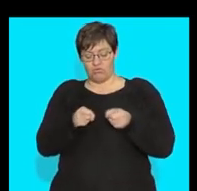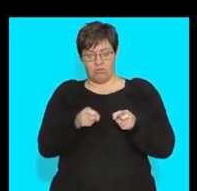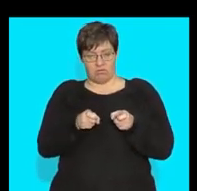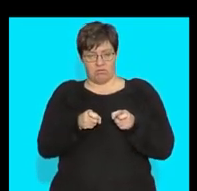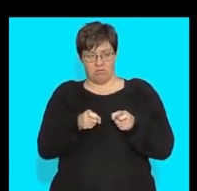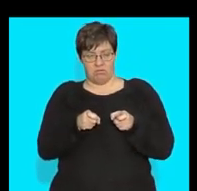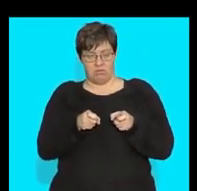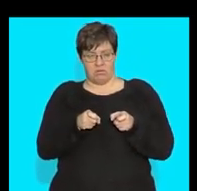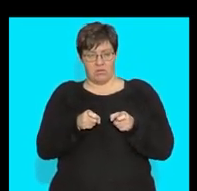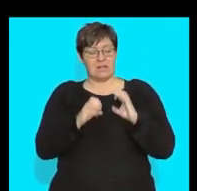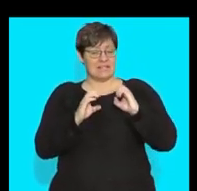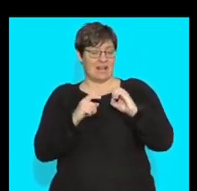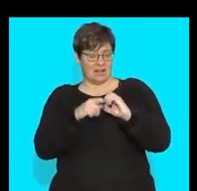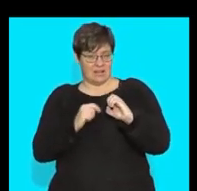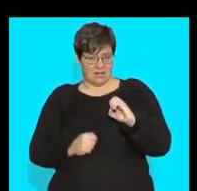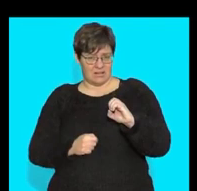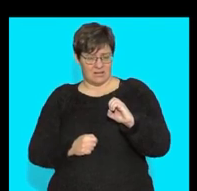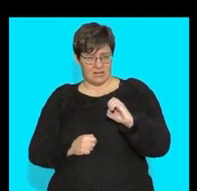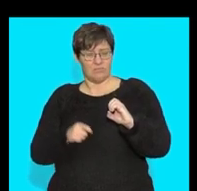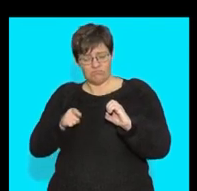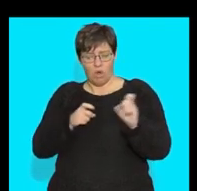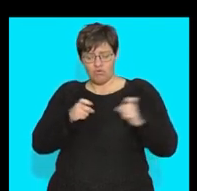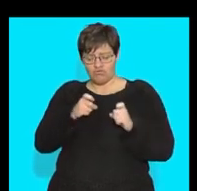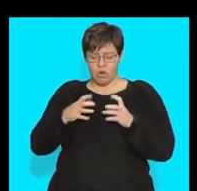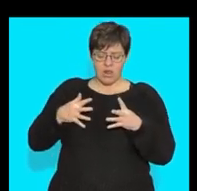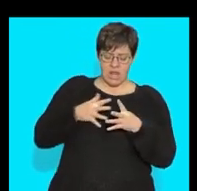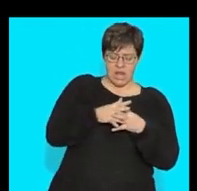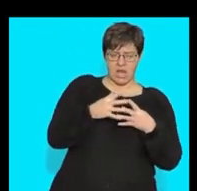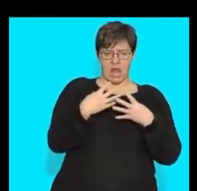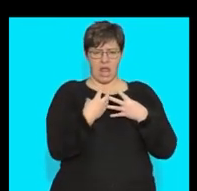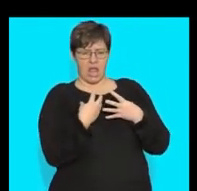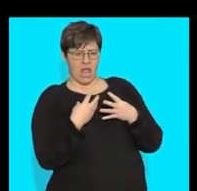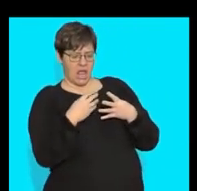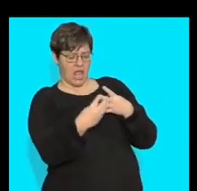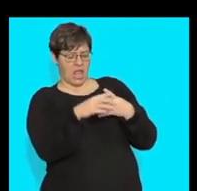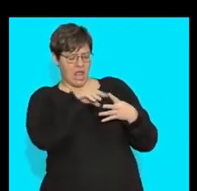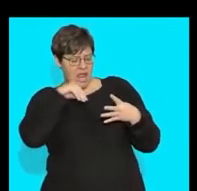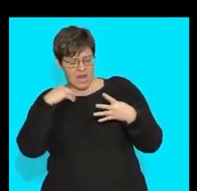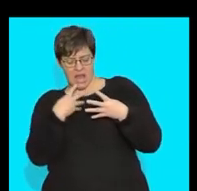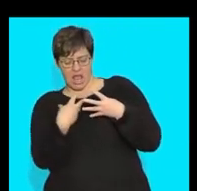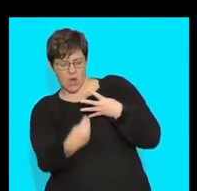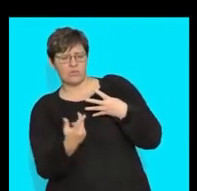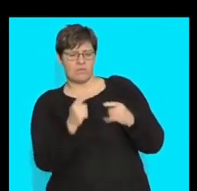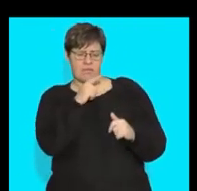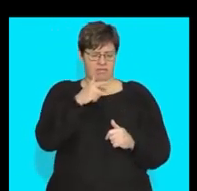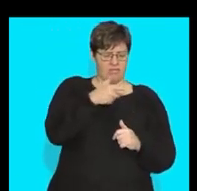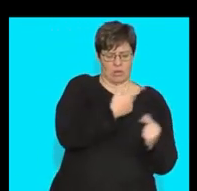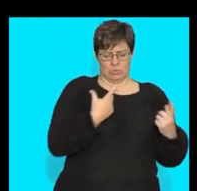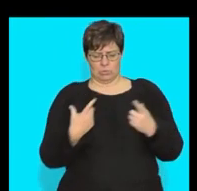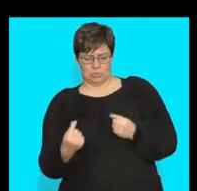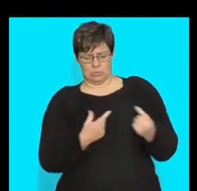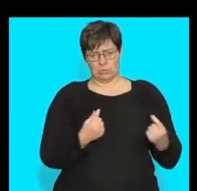controls the cell. Okay, we've got this control. It does exactly what it tells all the things,